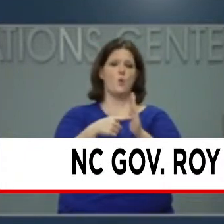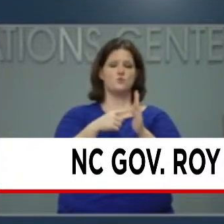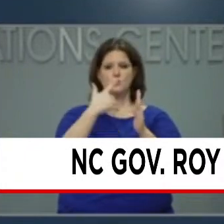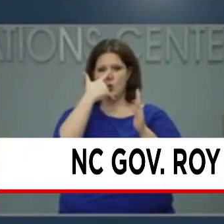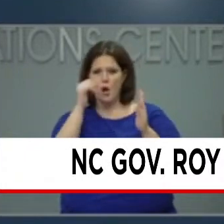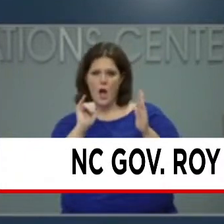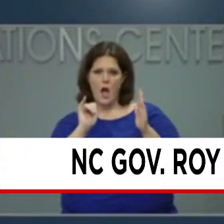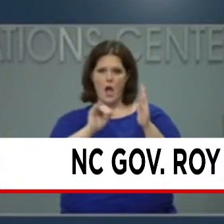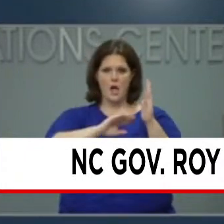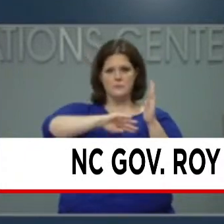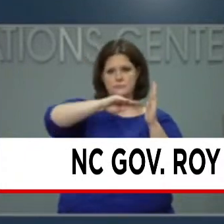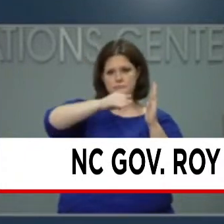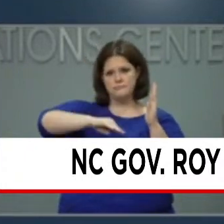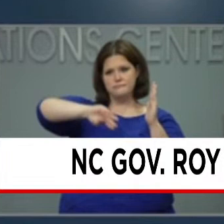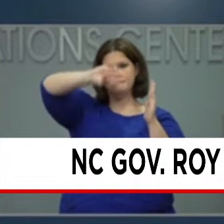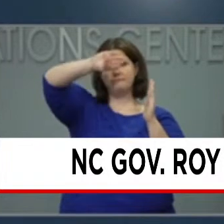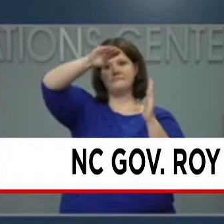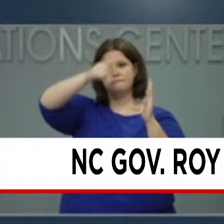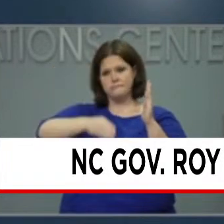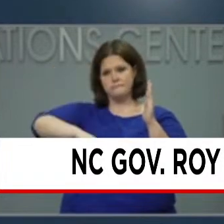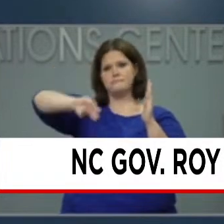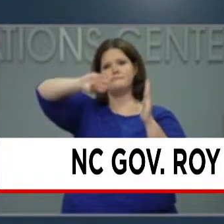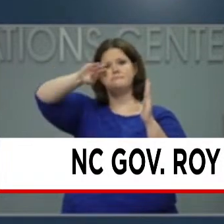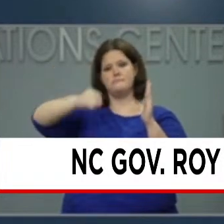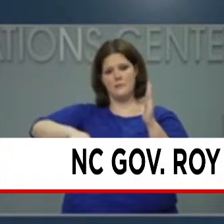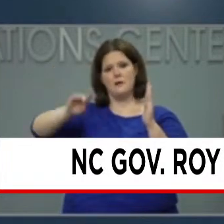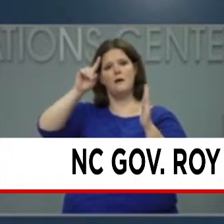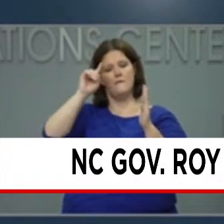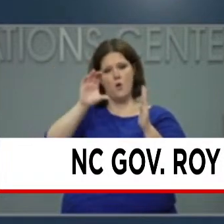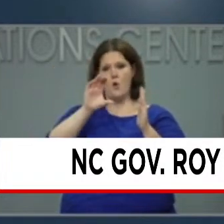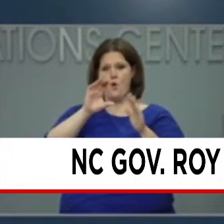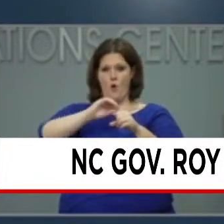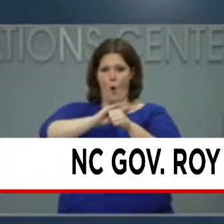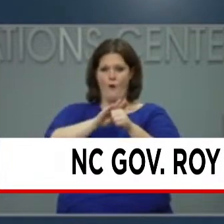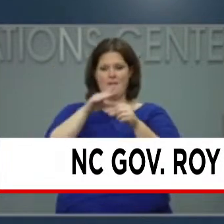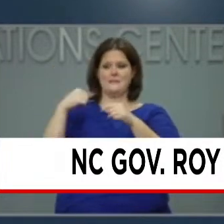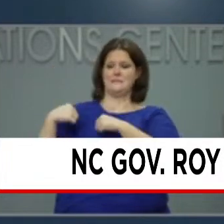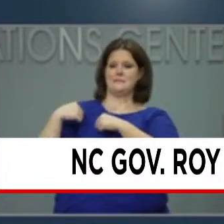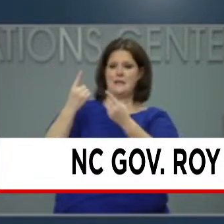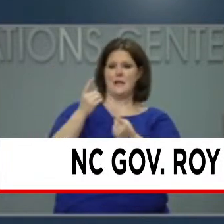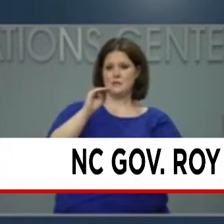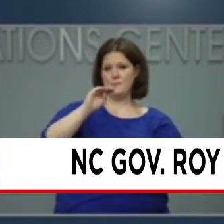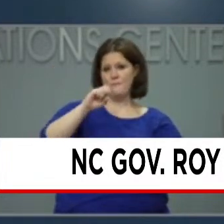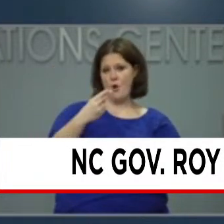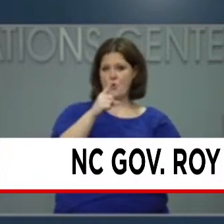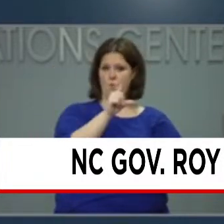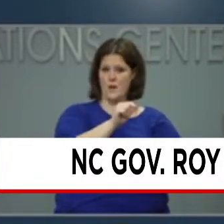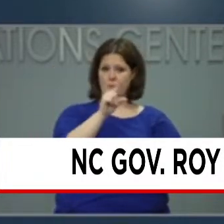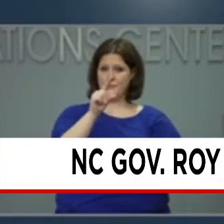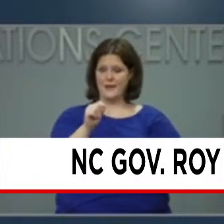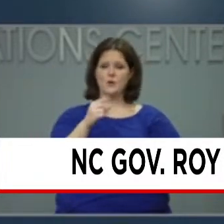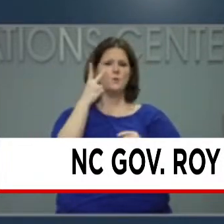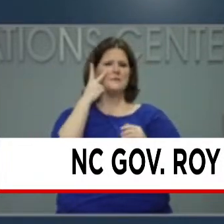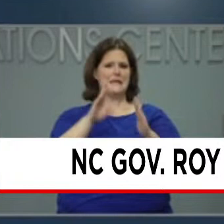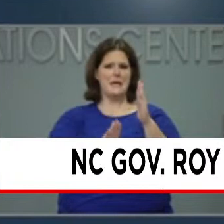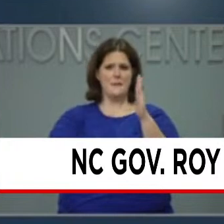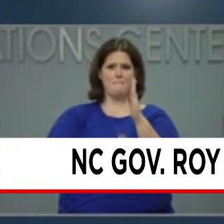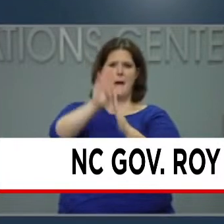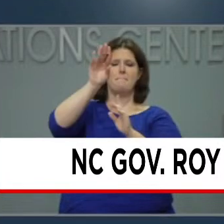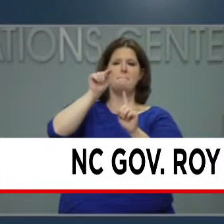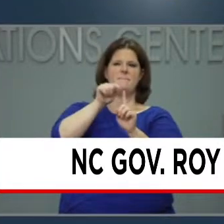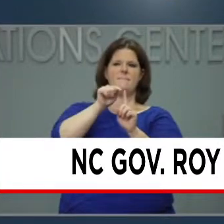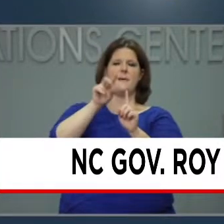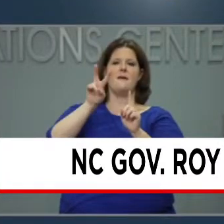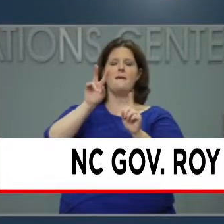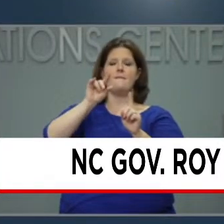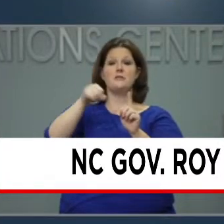each day since we had our first case in March of 2020. The large peak you see happened early in January before vaccines